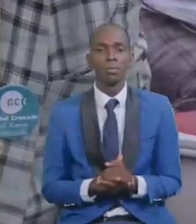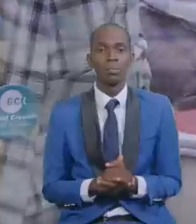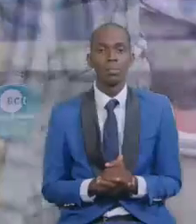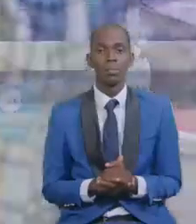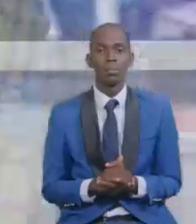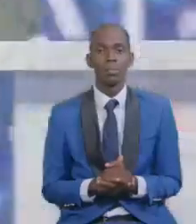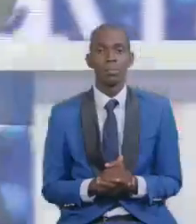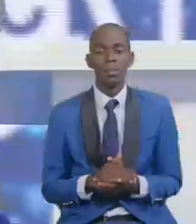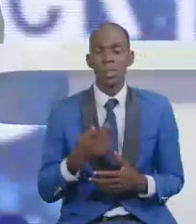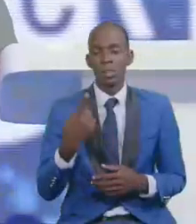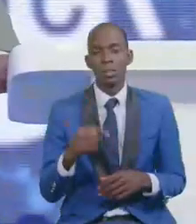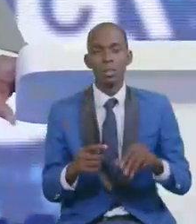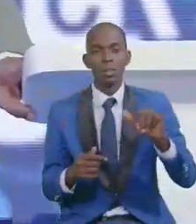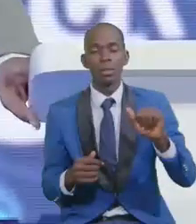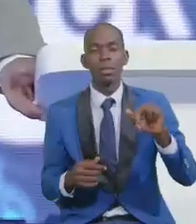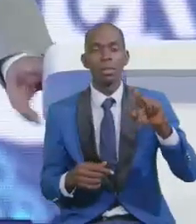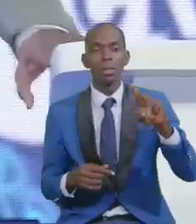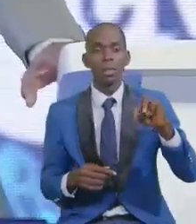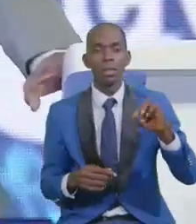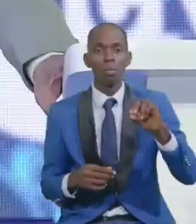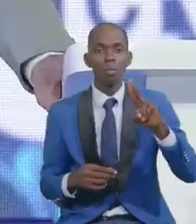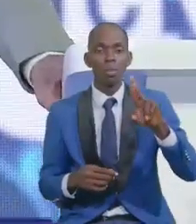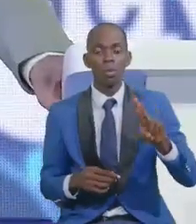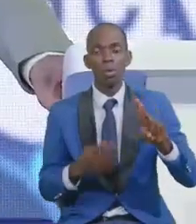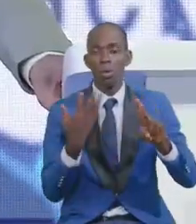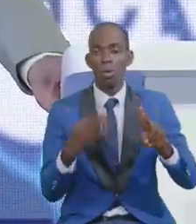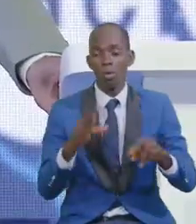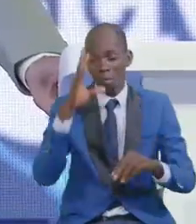The armor of man will not make it.